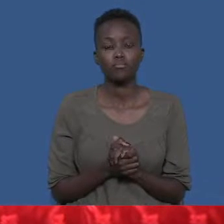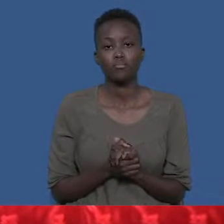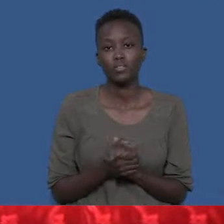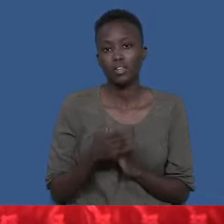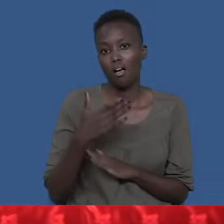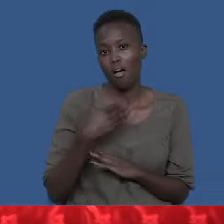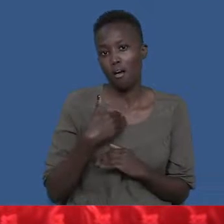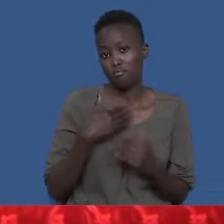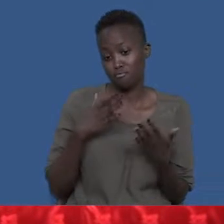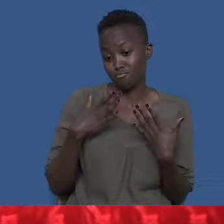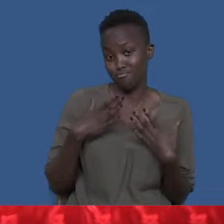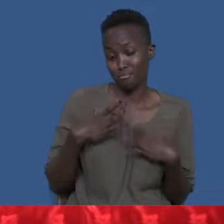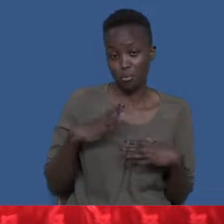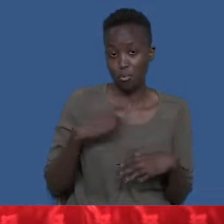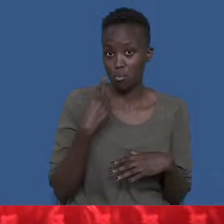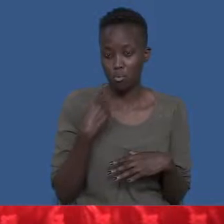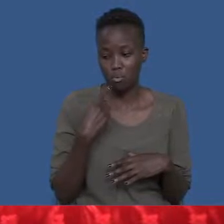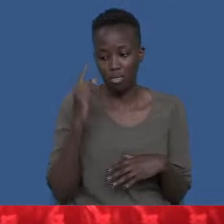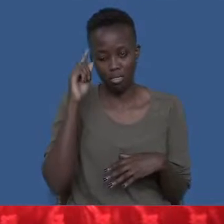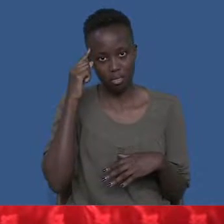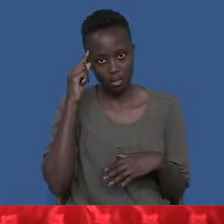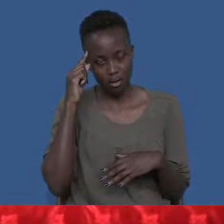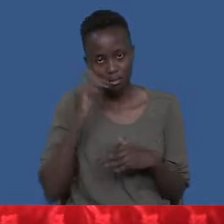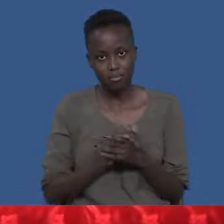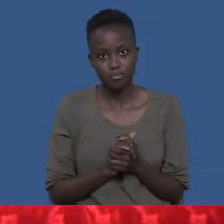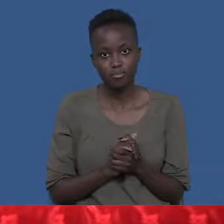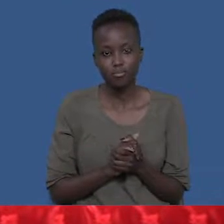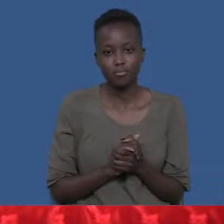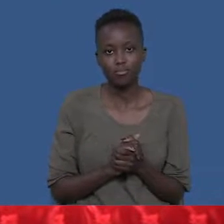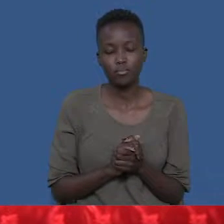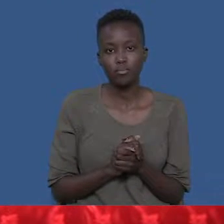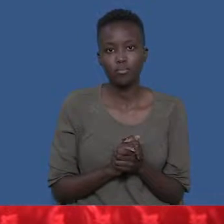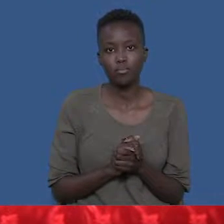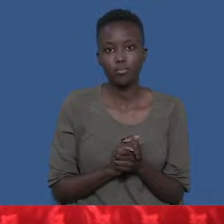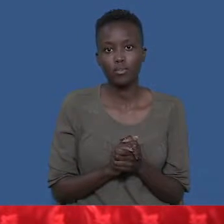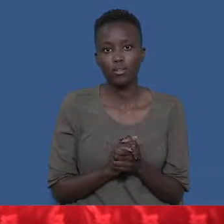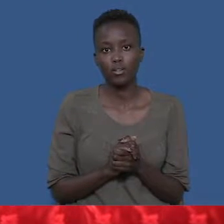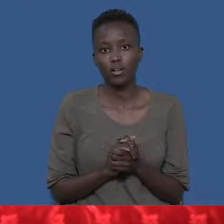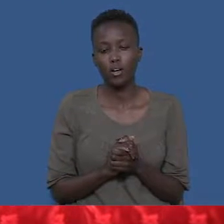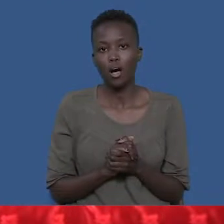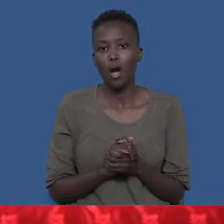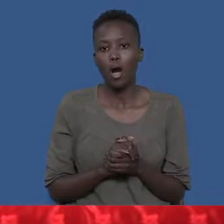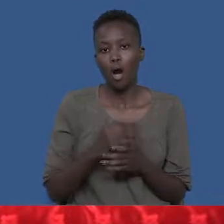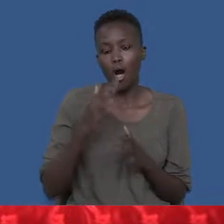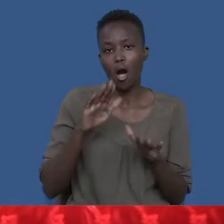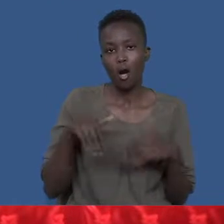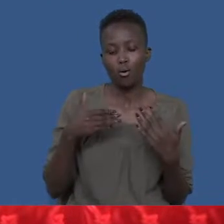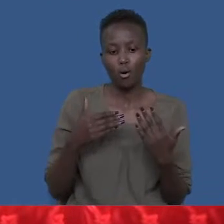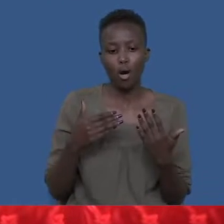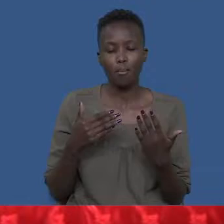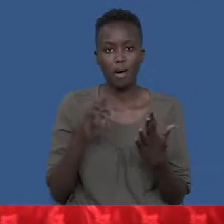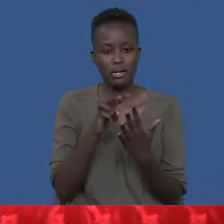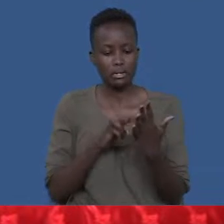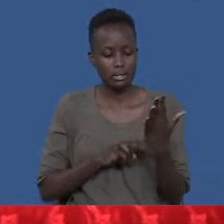There are those who hold the view from interpretation alongside other sources that